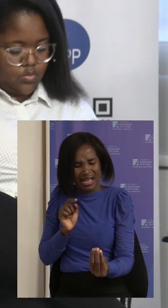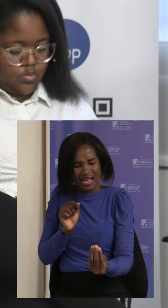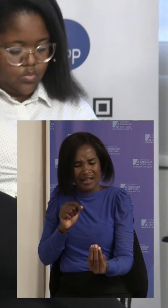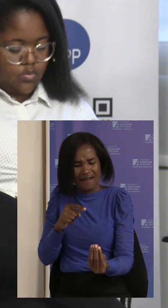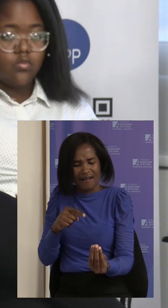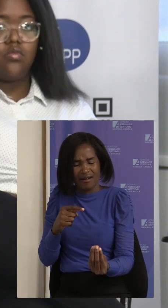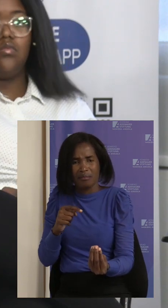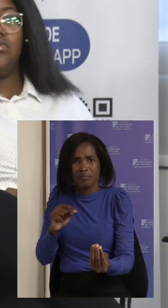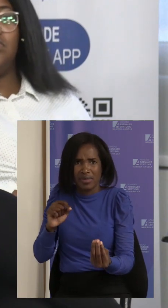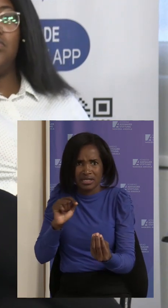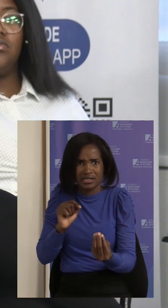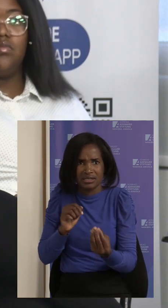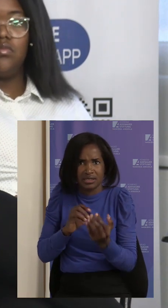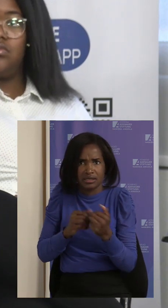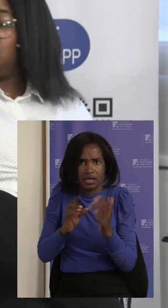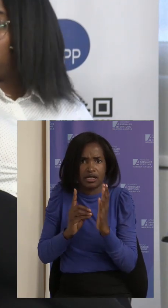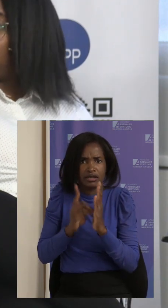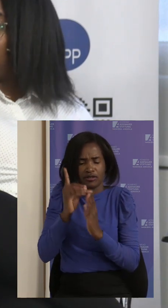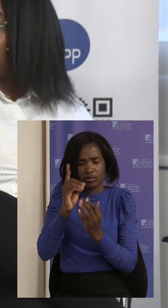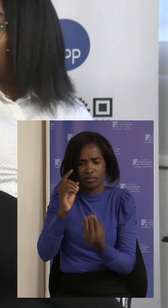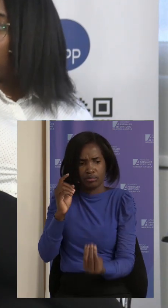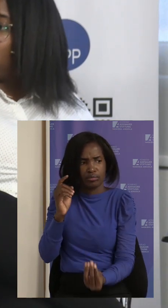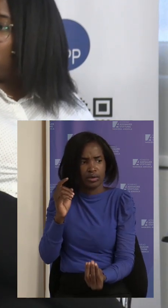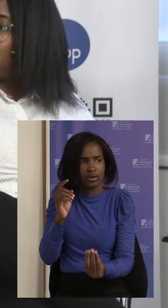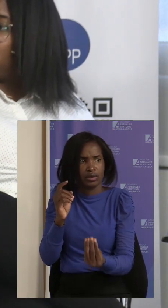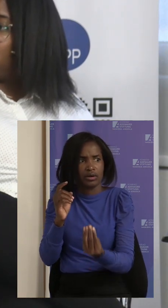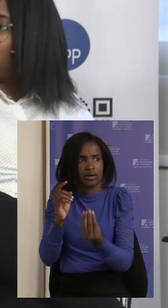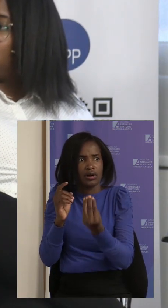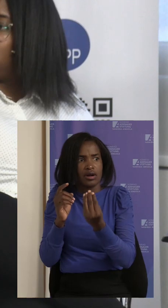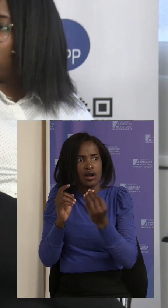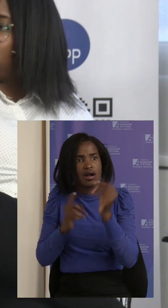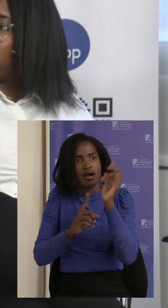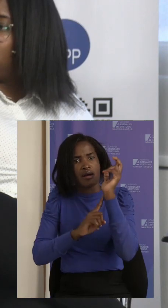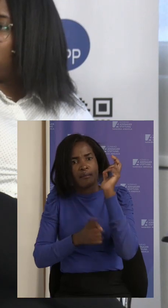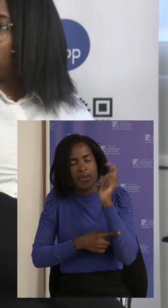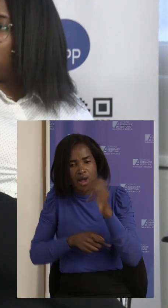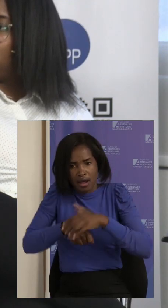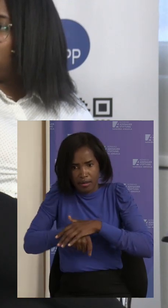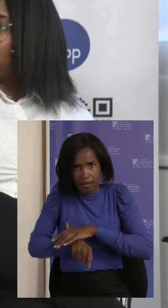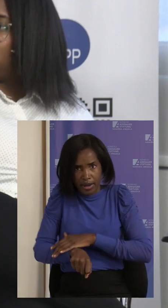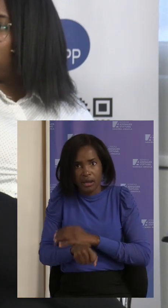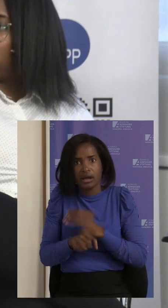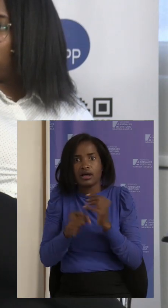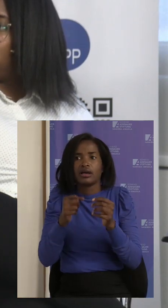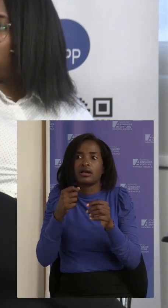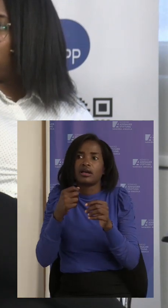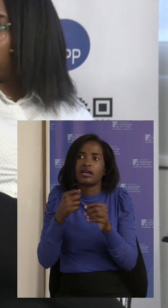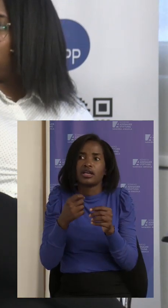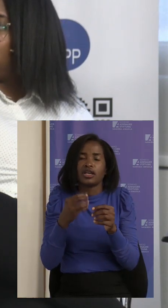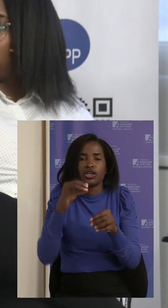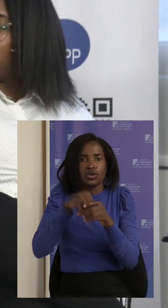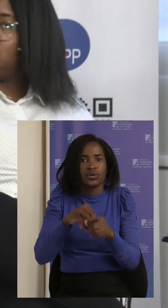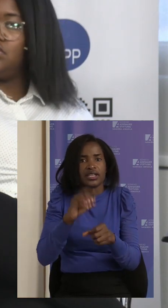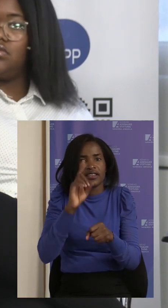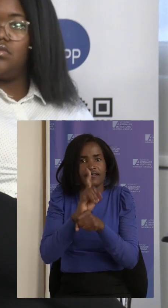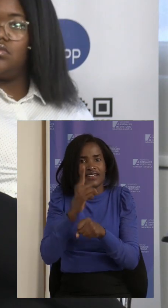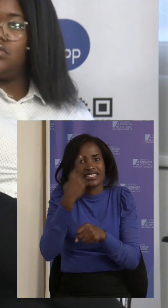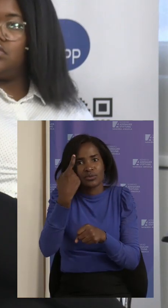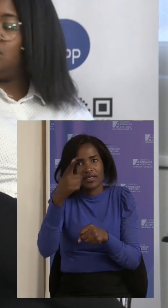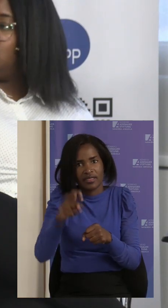on. We even know from conception to birth, including the first 1,000 days, are